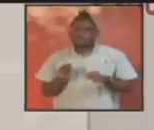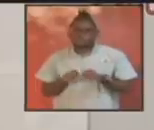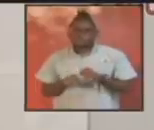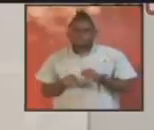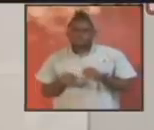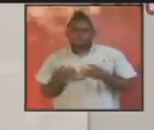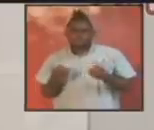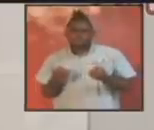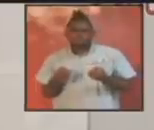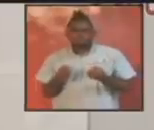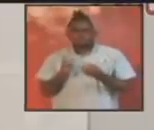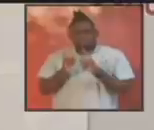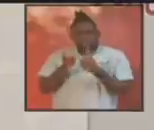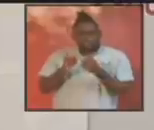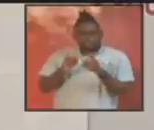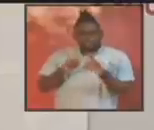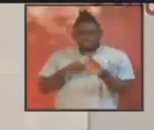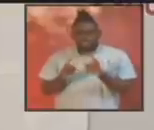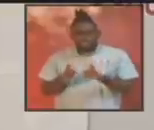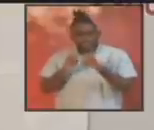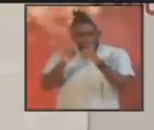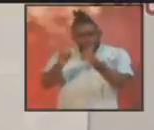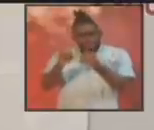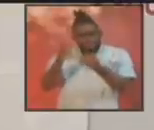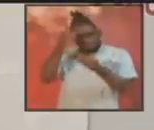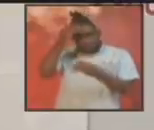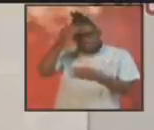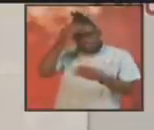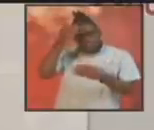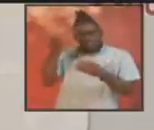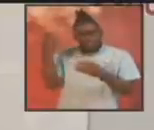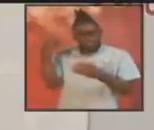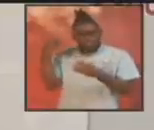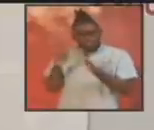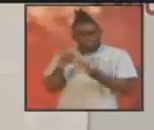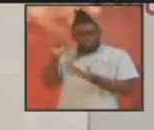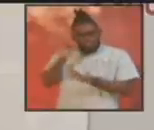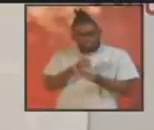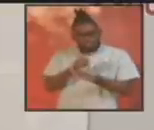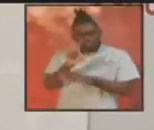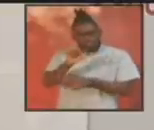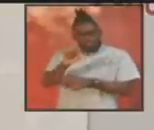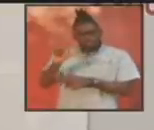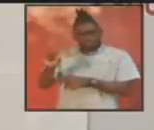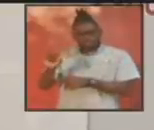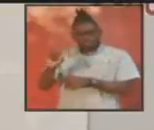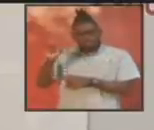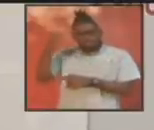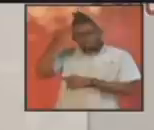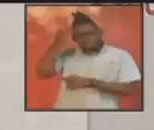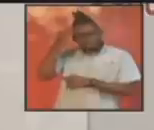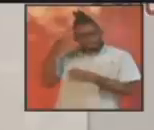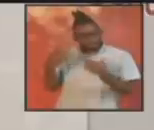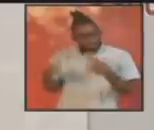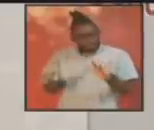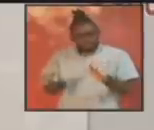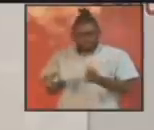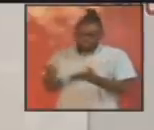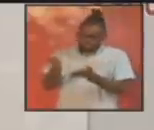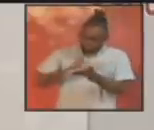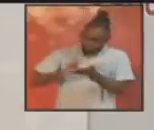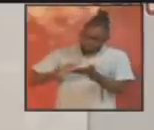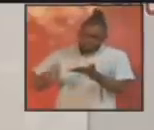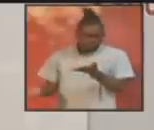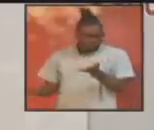particular background. Back in September 2020, this country signed the formal agreement with COVAX for up